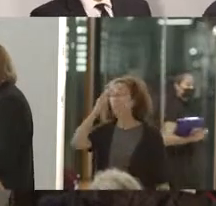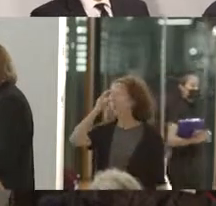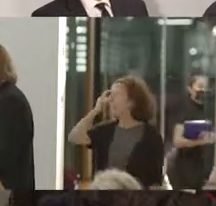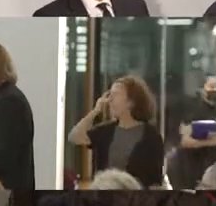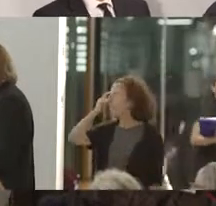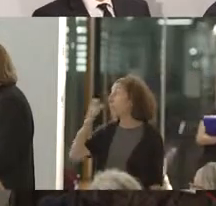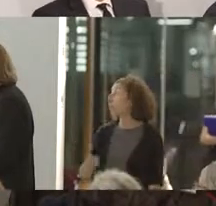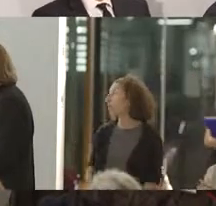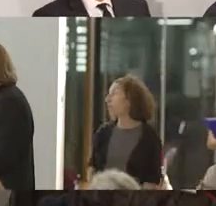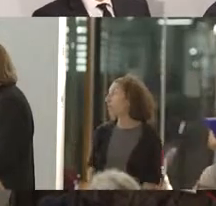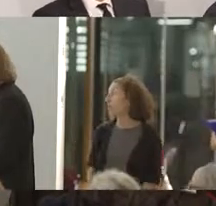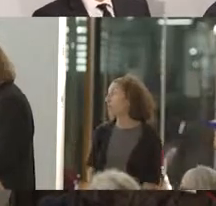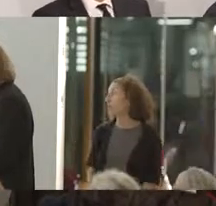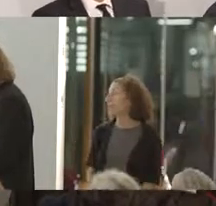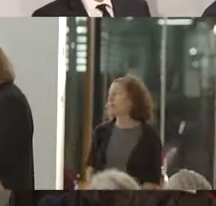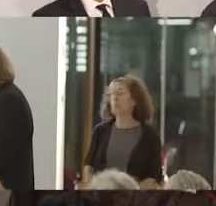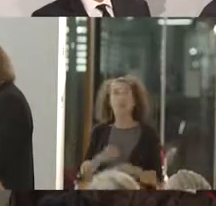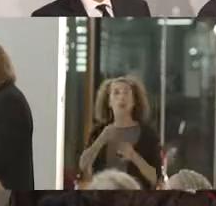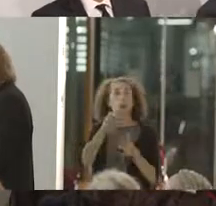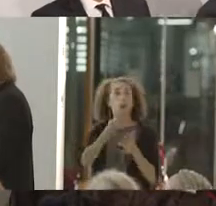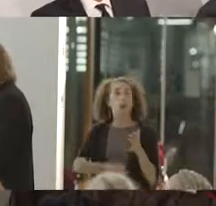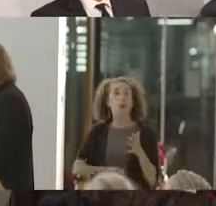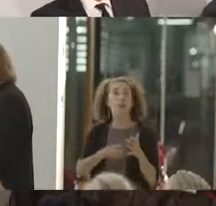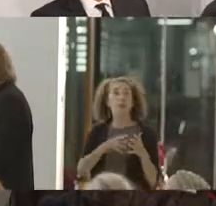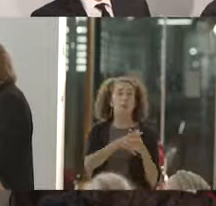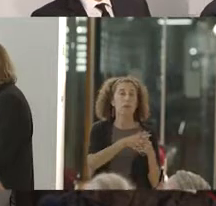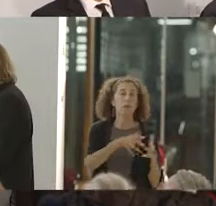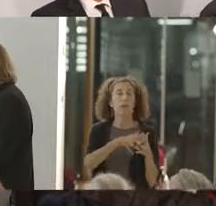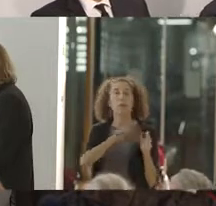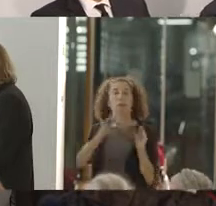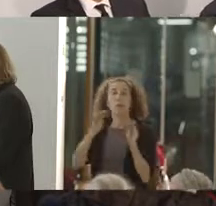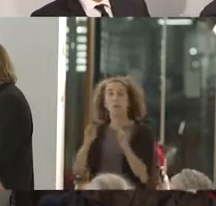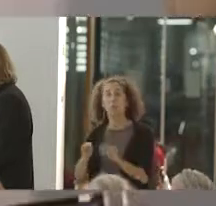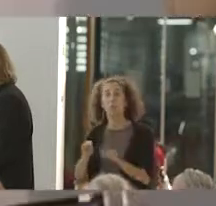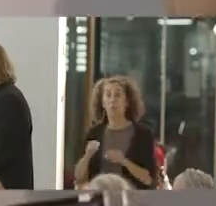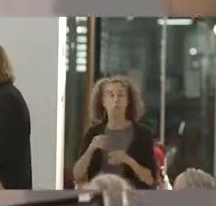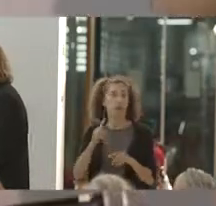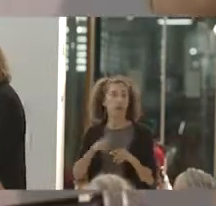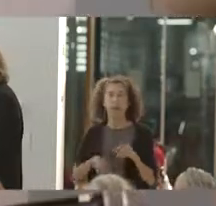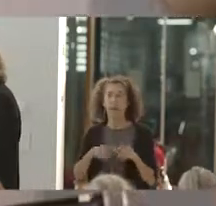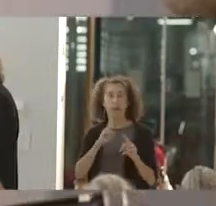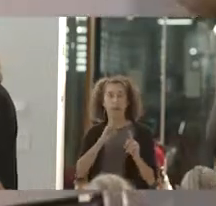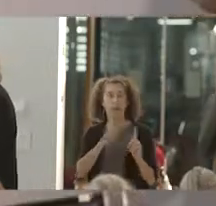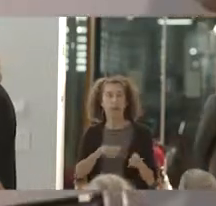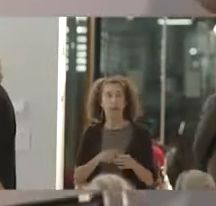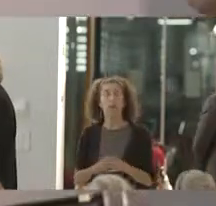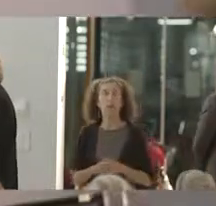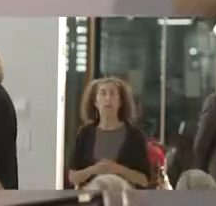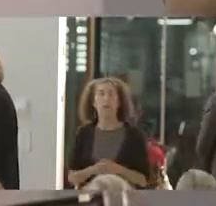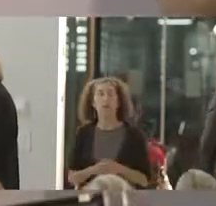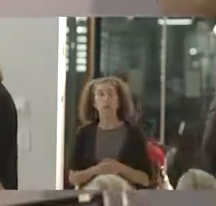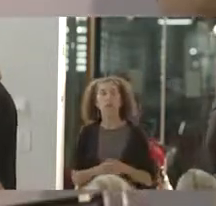I can't speak to the exact cost of moving the ferry terminal. I think, what we've said thus far is that the authority has